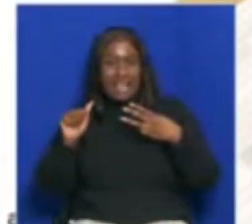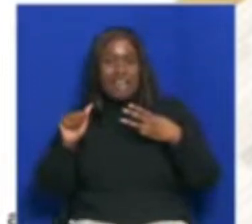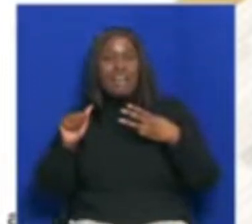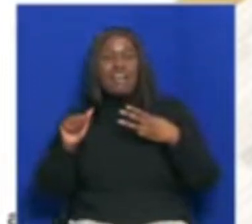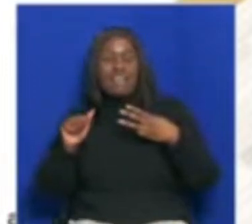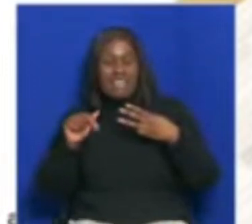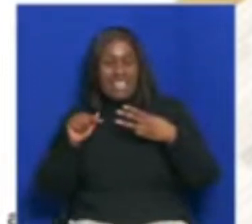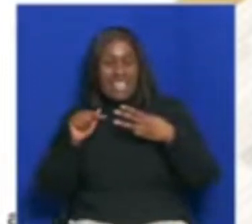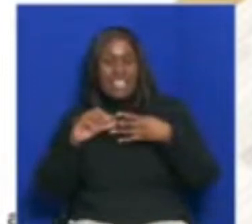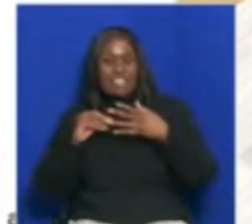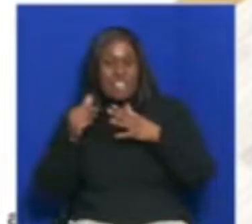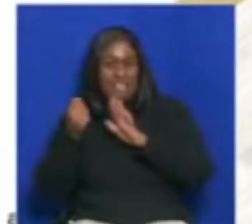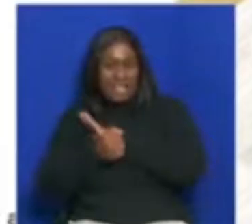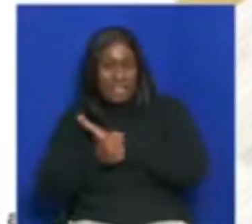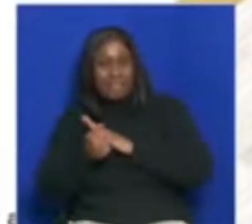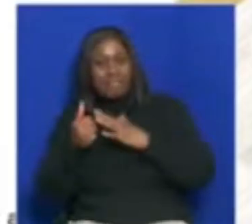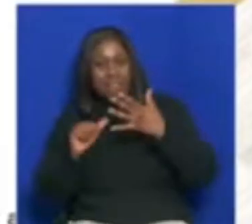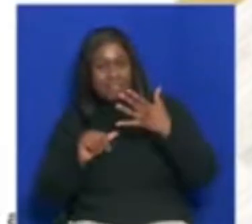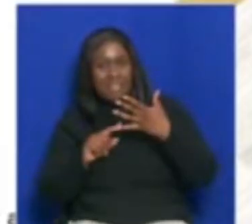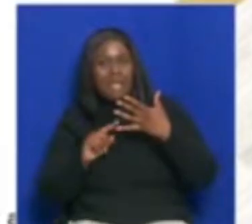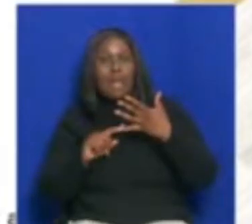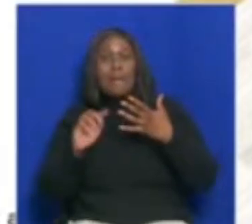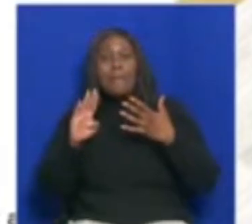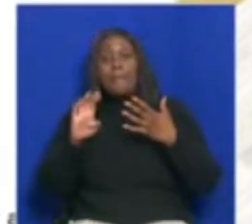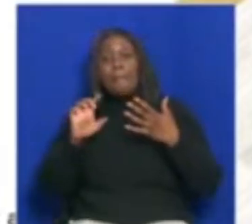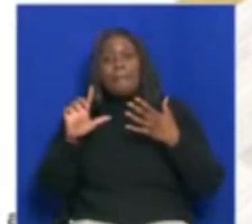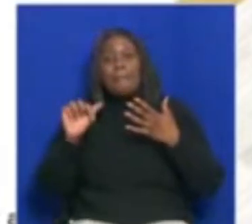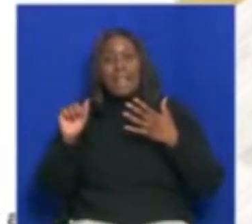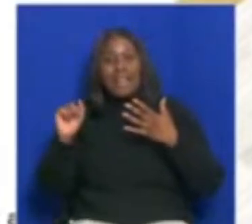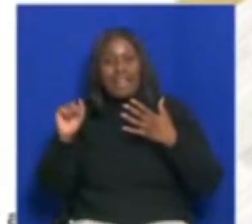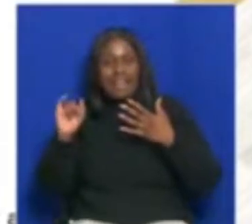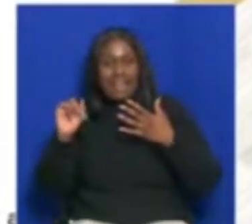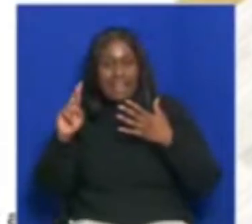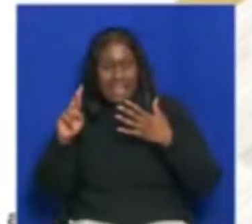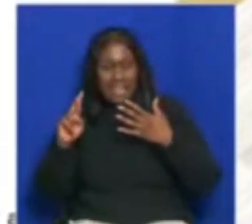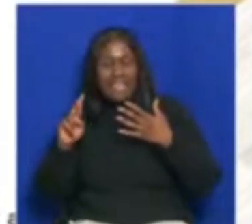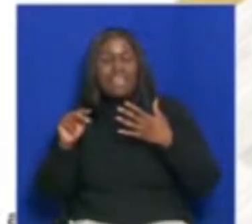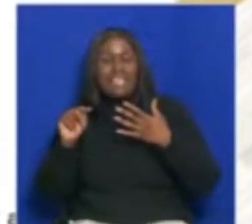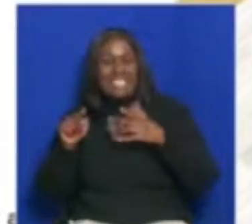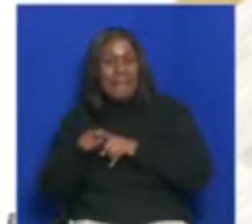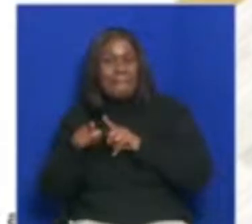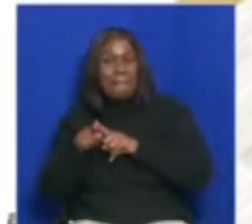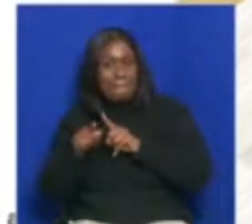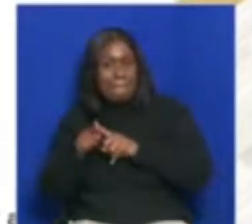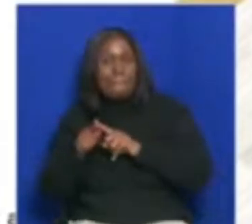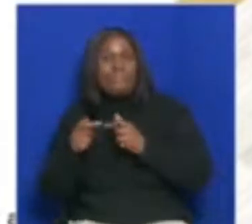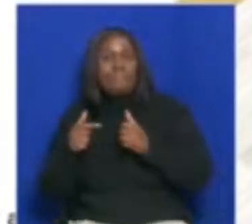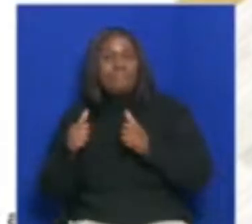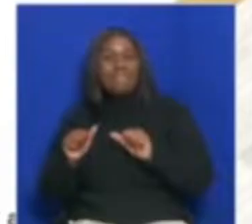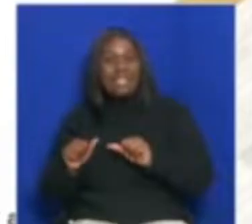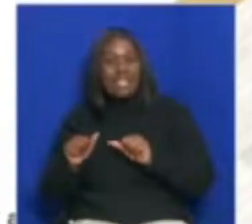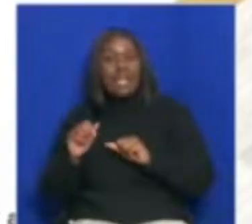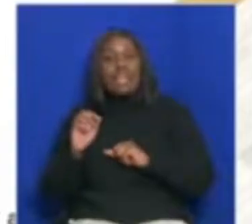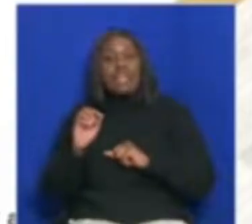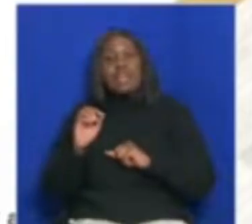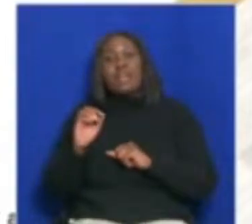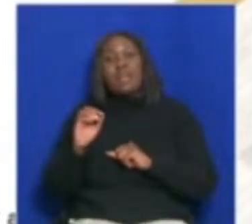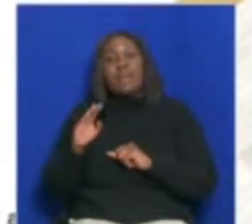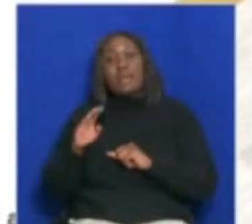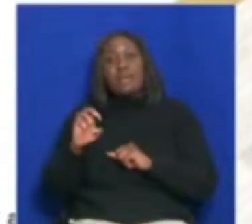CARES 75/12/2021, attempted murder. Beria CARES 23/2/2022, attempted